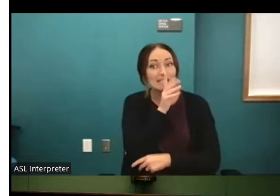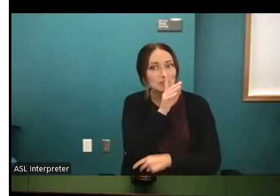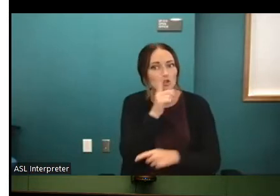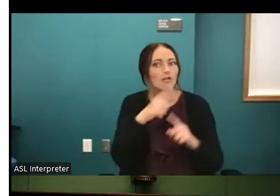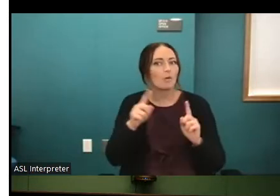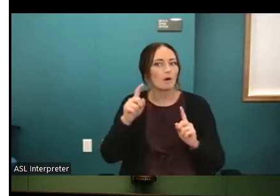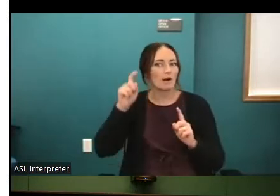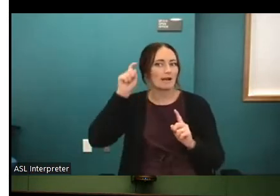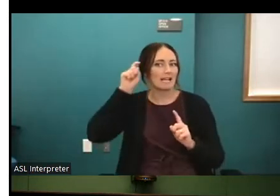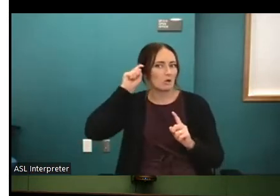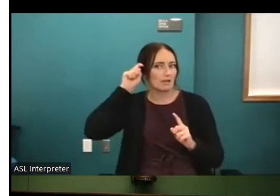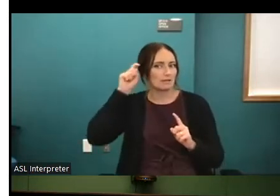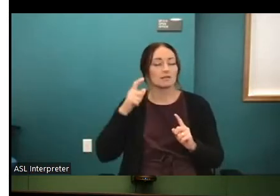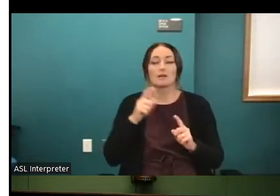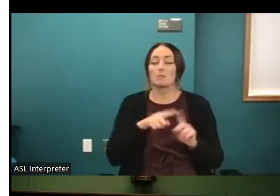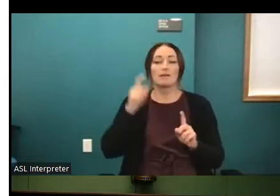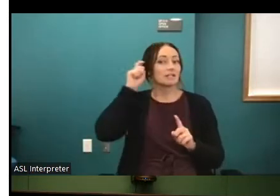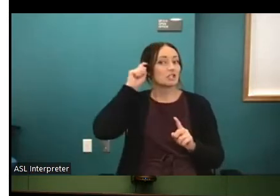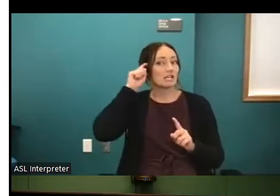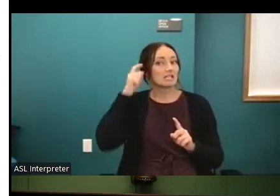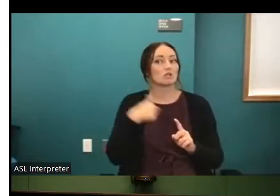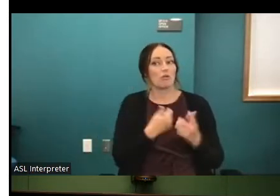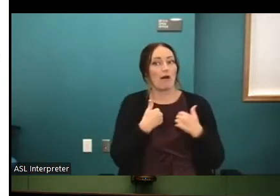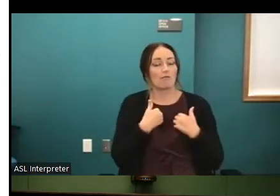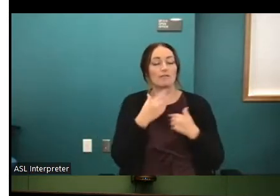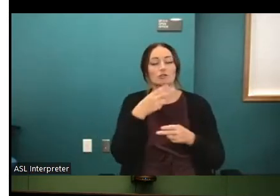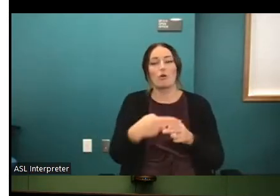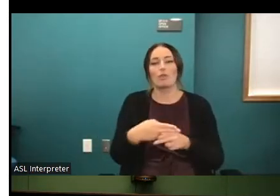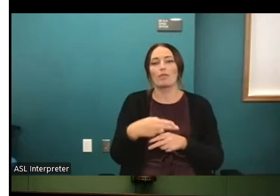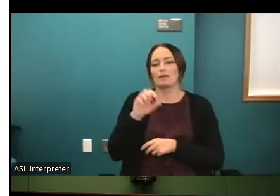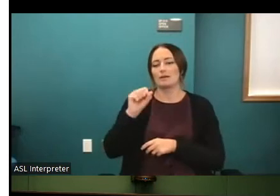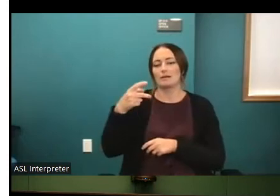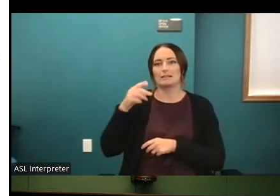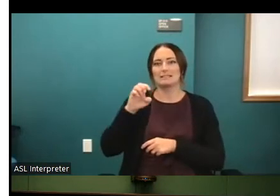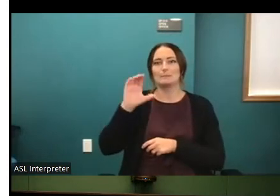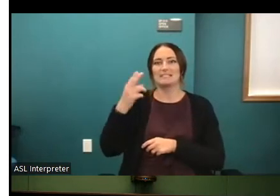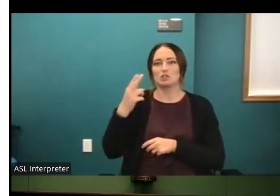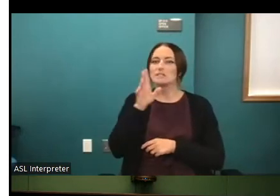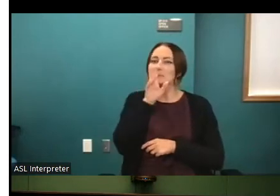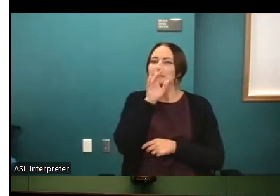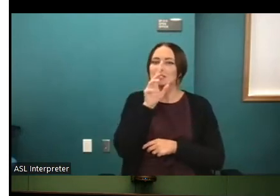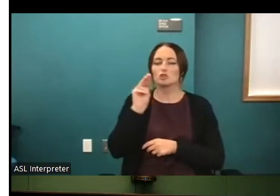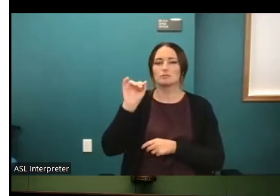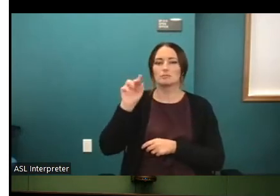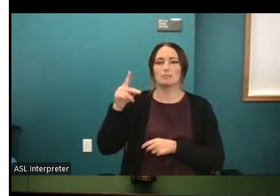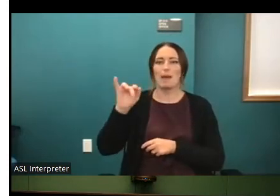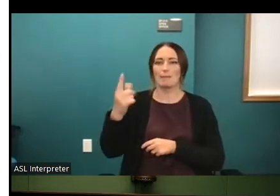is for hearing aids, we have this nice thing called speech mapping that is a way for audiologists to make sure that that hearing aid is doing what we think it's doing. We